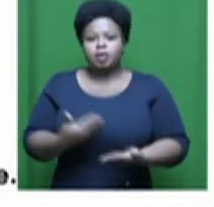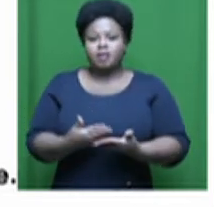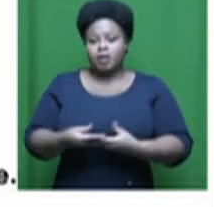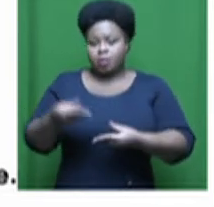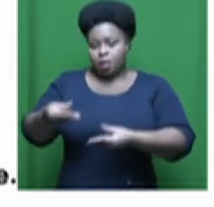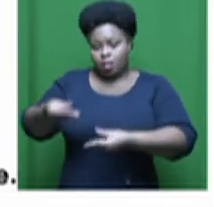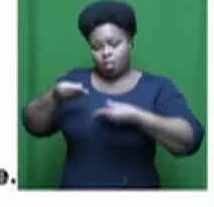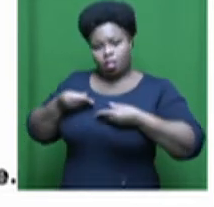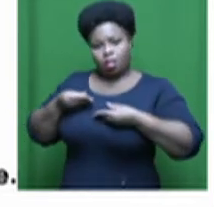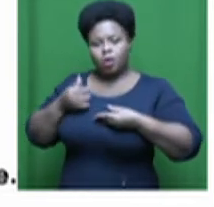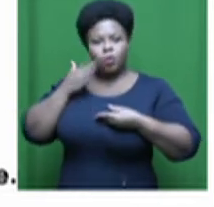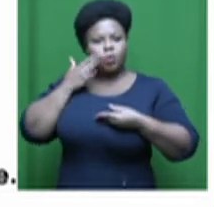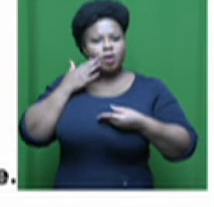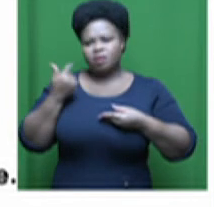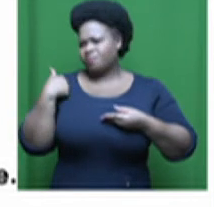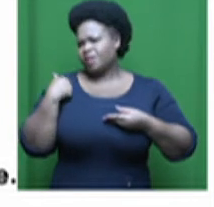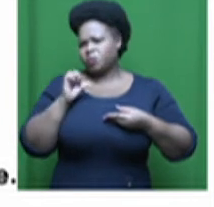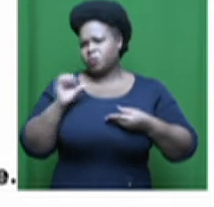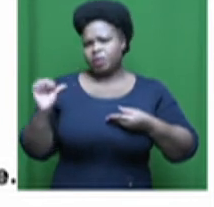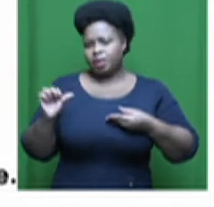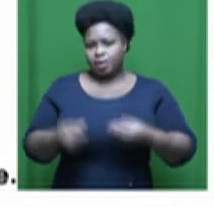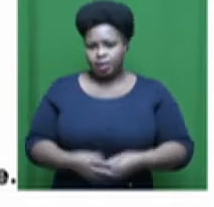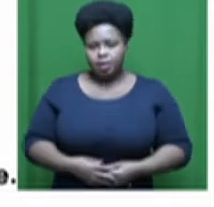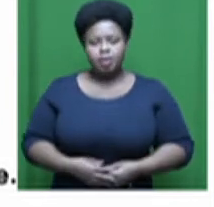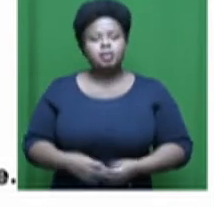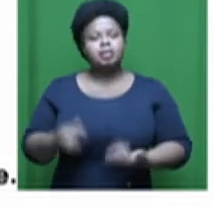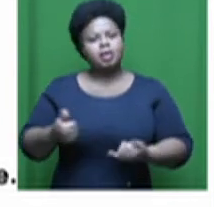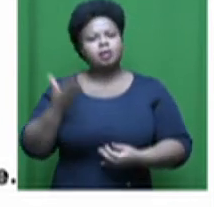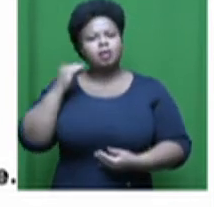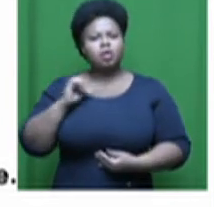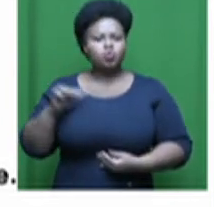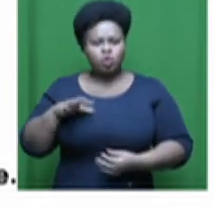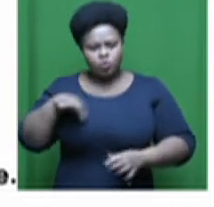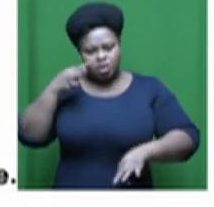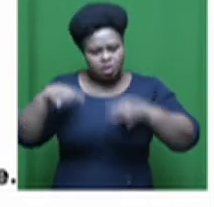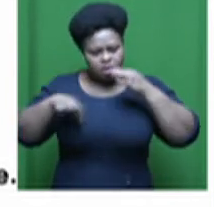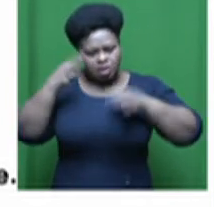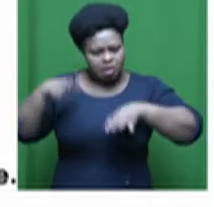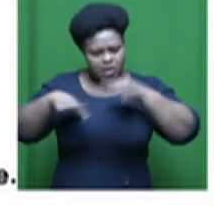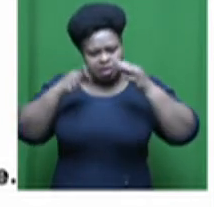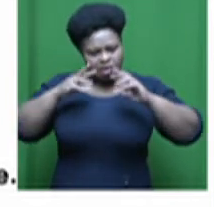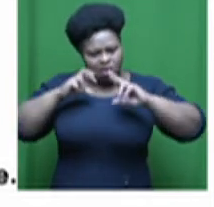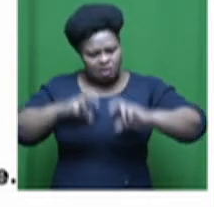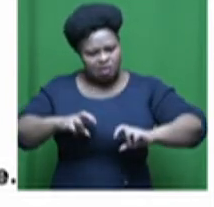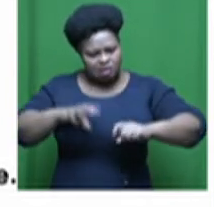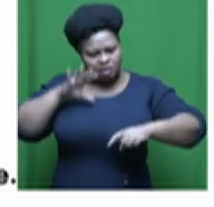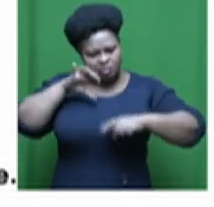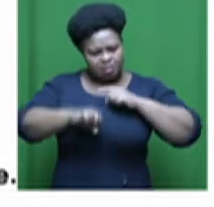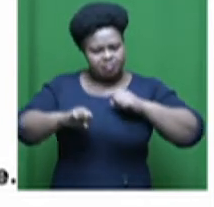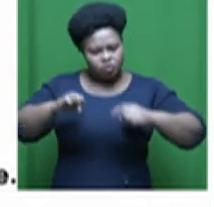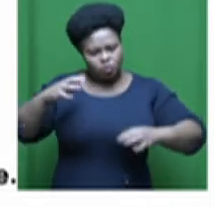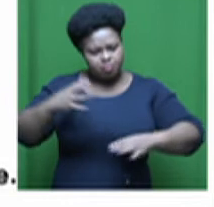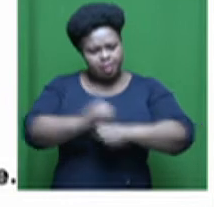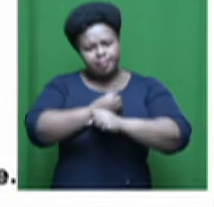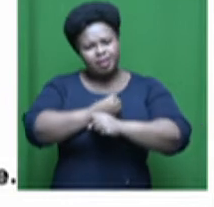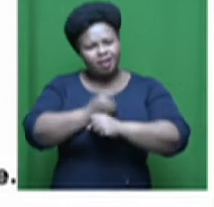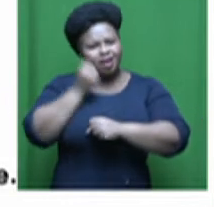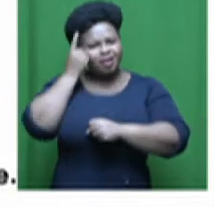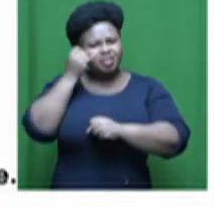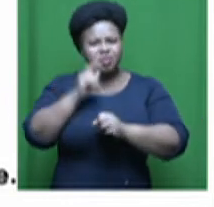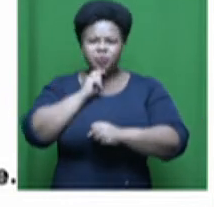me during the course of the past week. And over the past week, we've been analyzing the data to get an understanding in terms